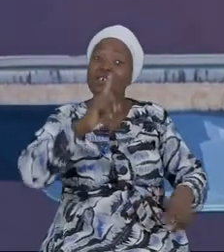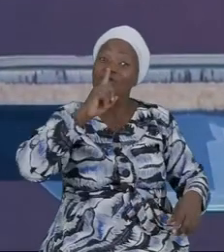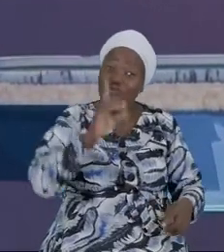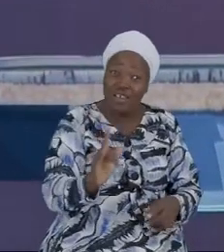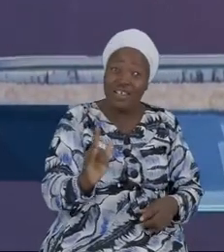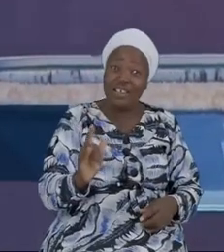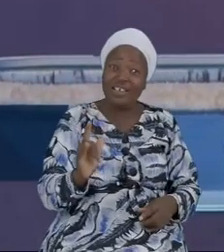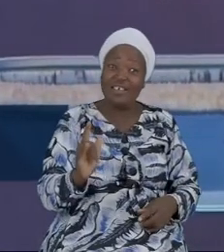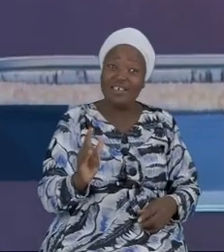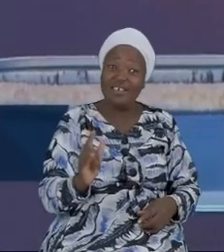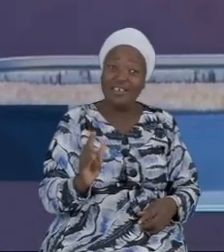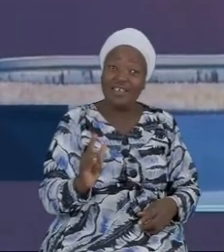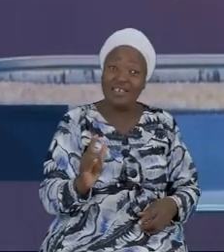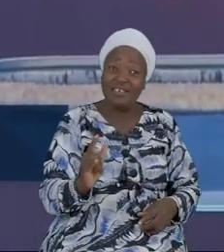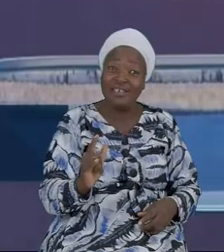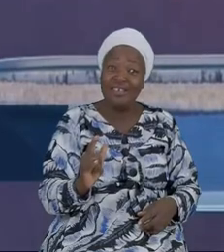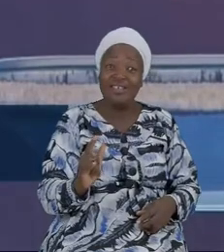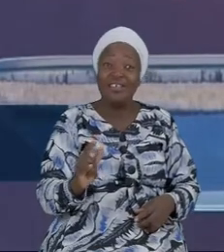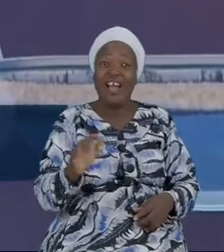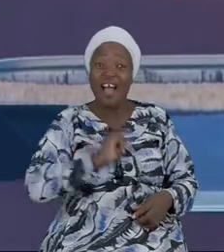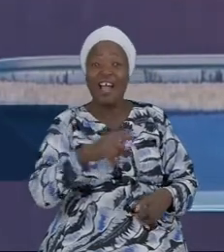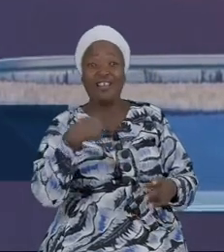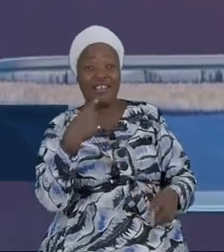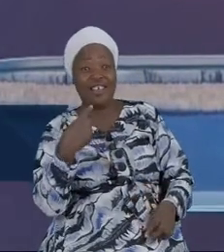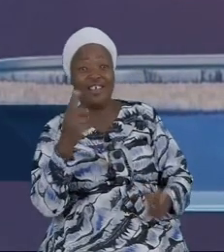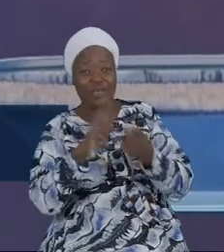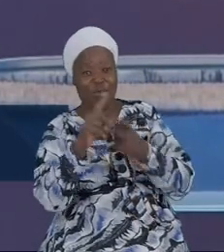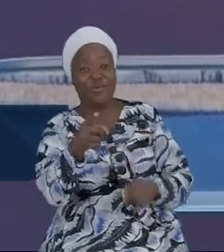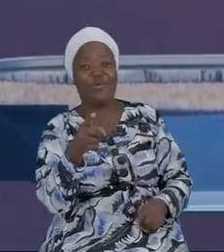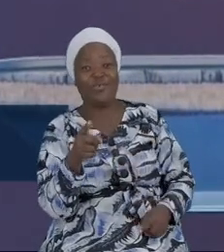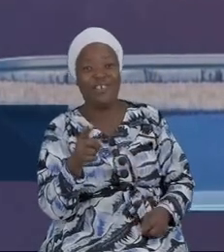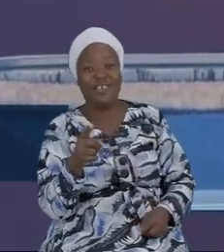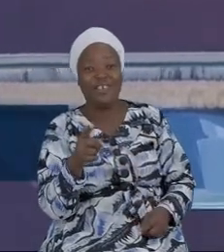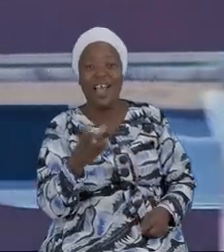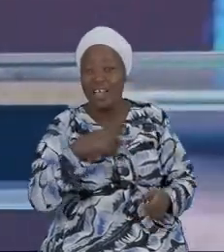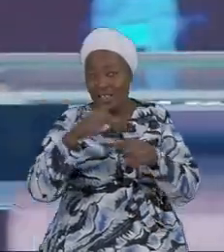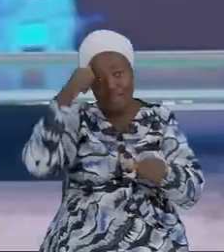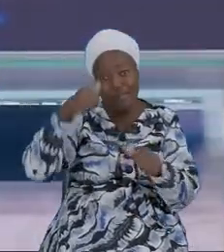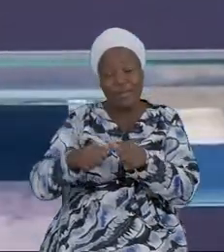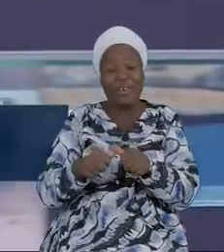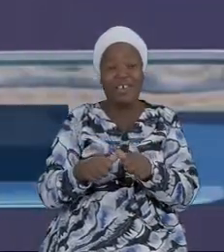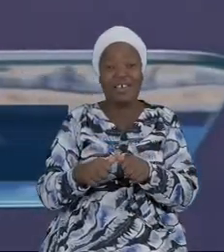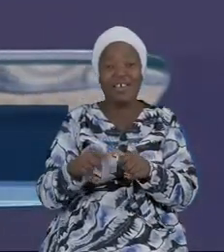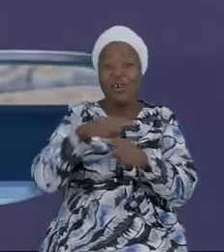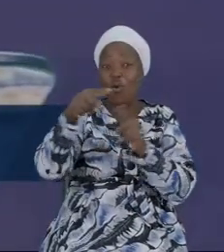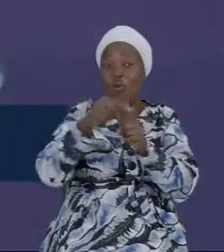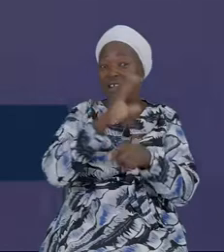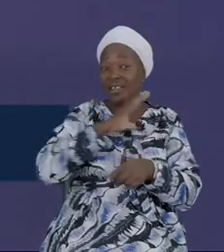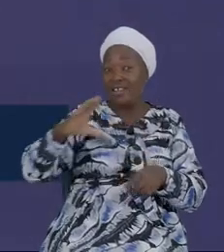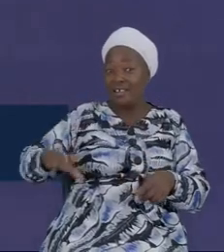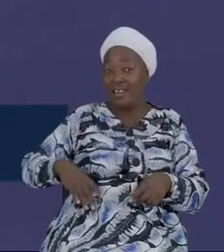assuredly, certainly, I say unto you. And remember, when